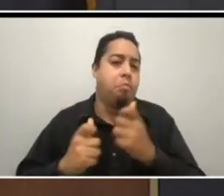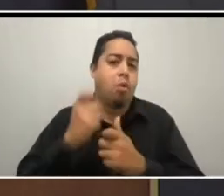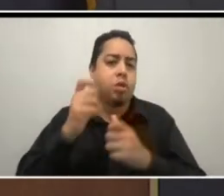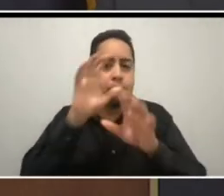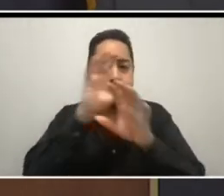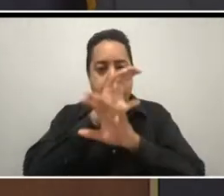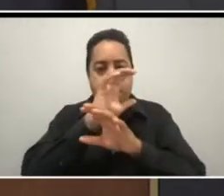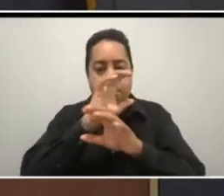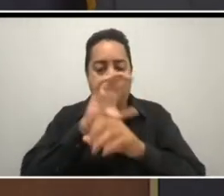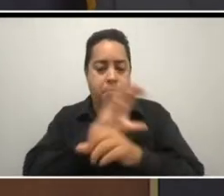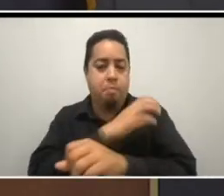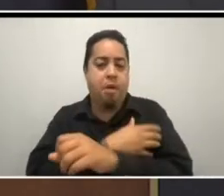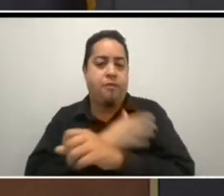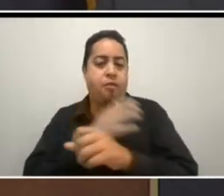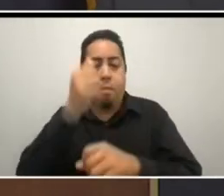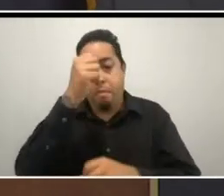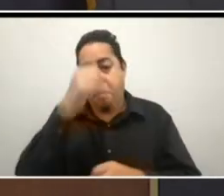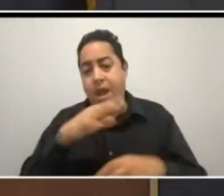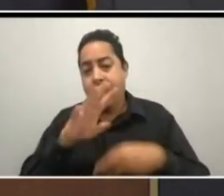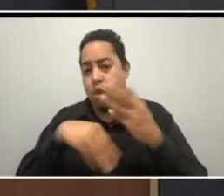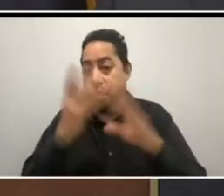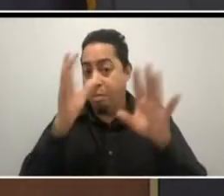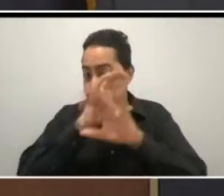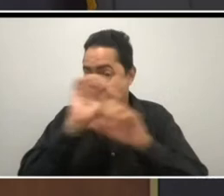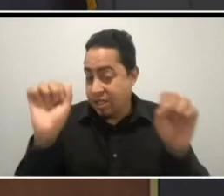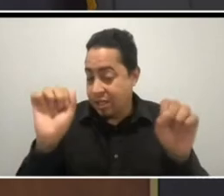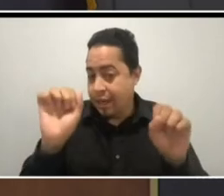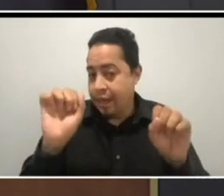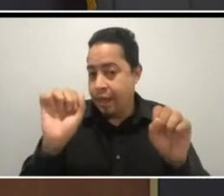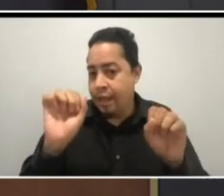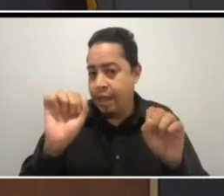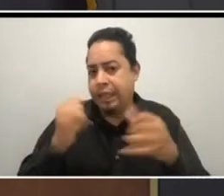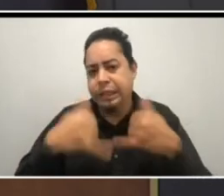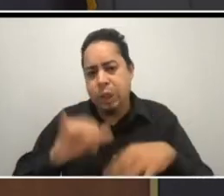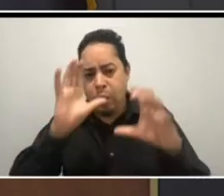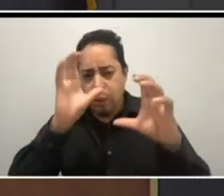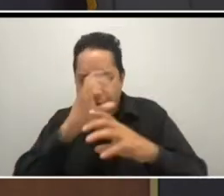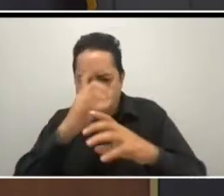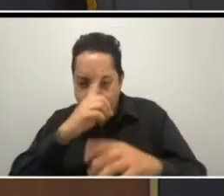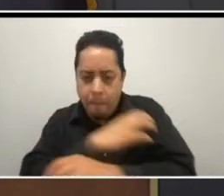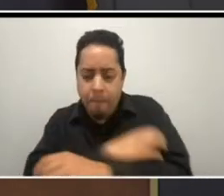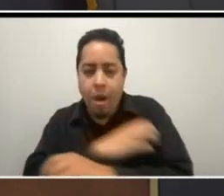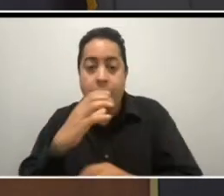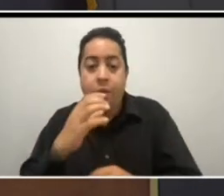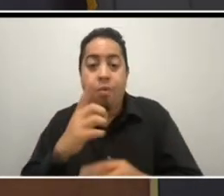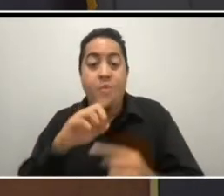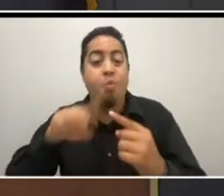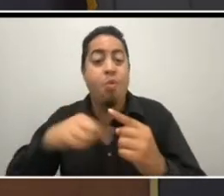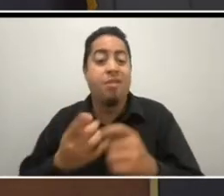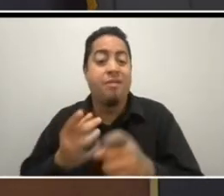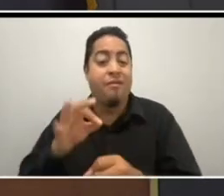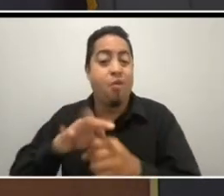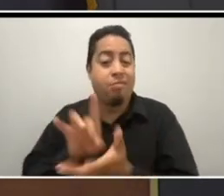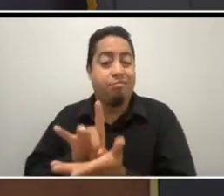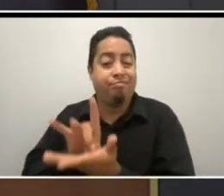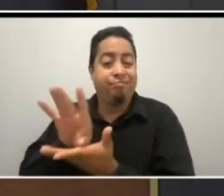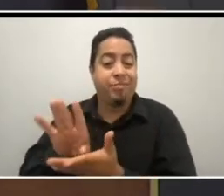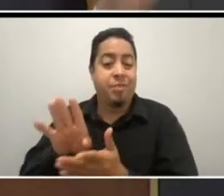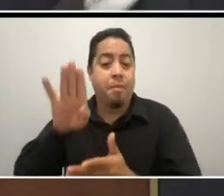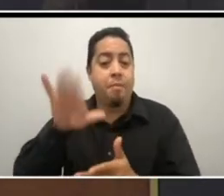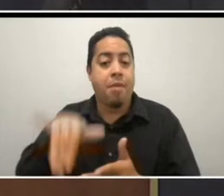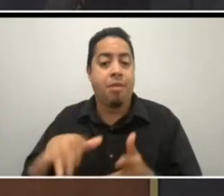States, sought to cling to power after being voted out of office by the American people. The system